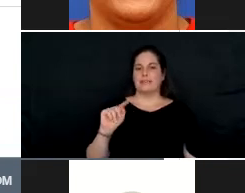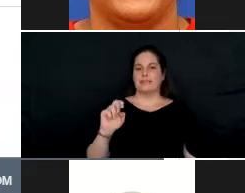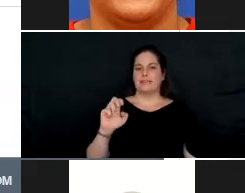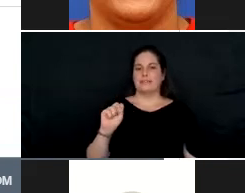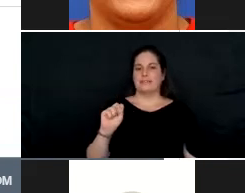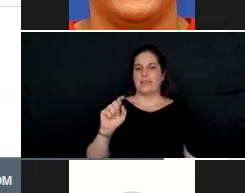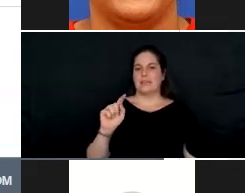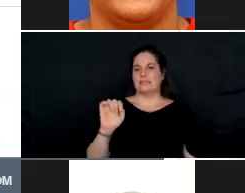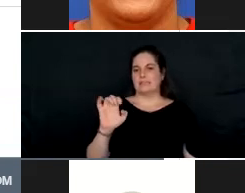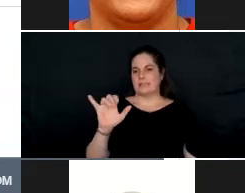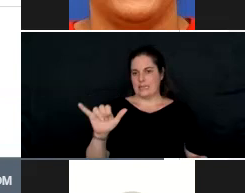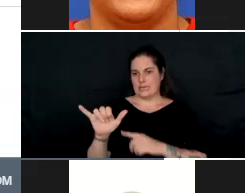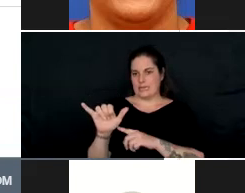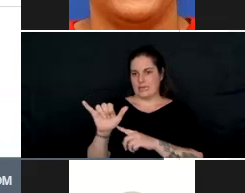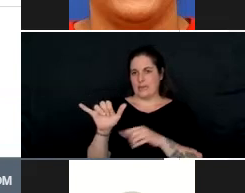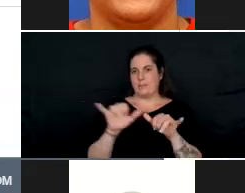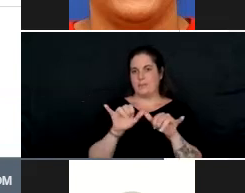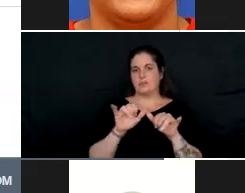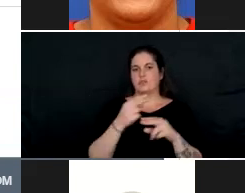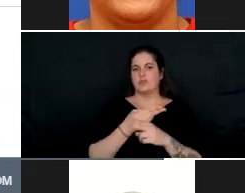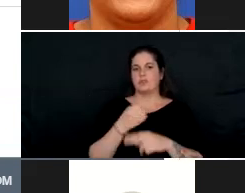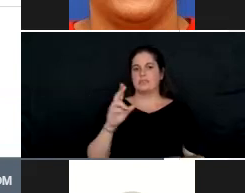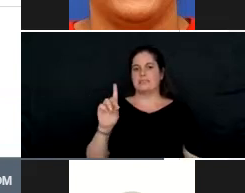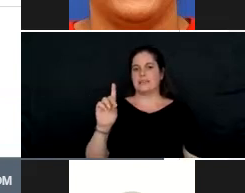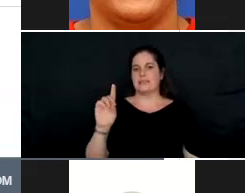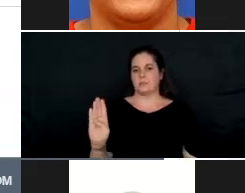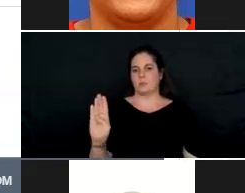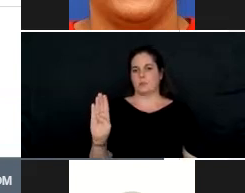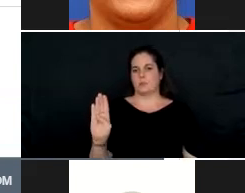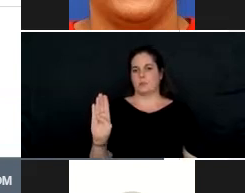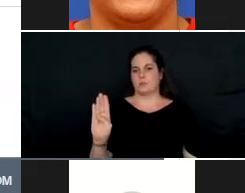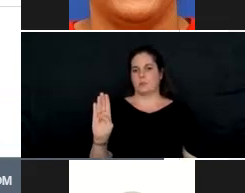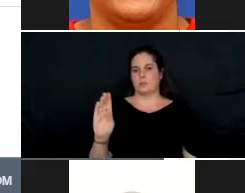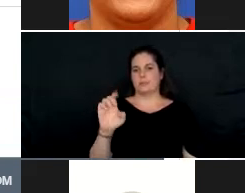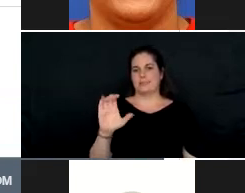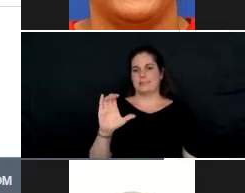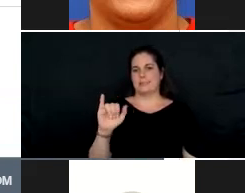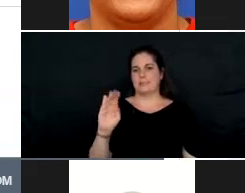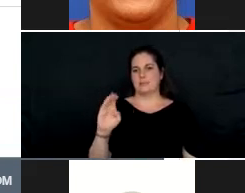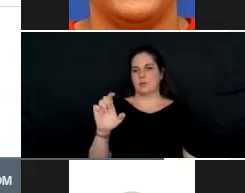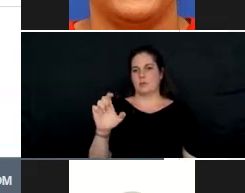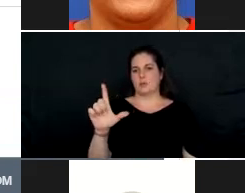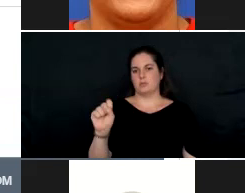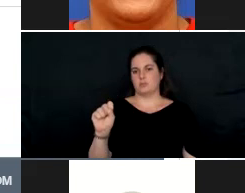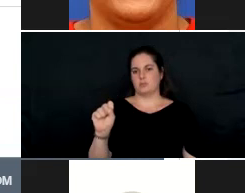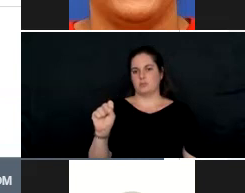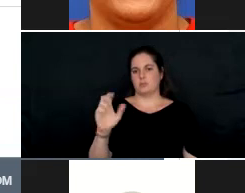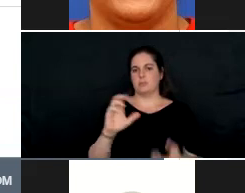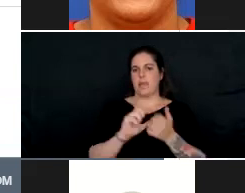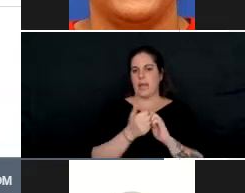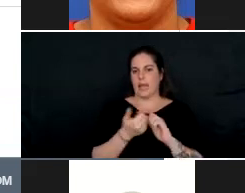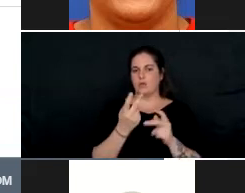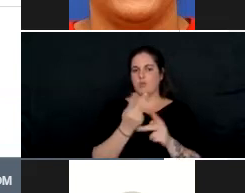measured in decibels in our metric system, decibels. All right. The way you calculate the